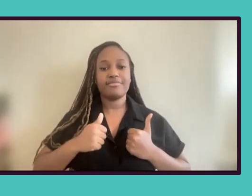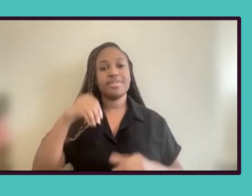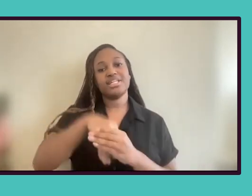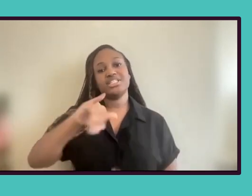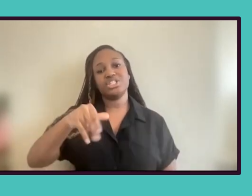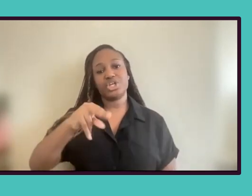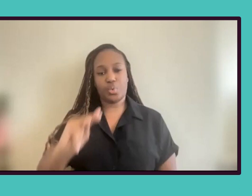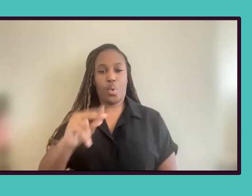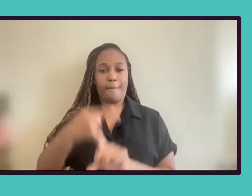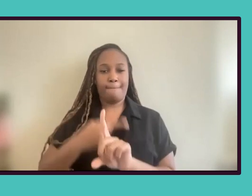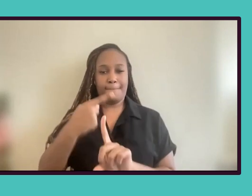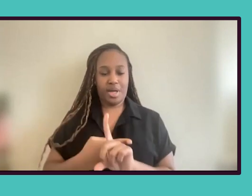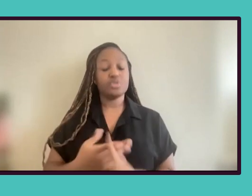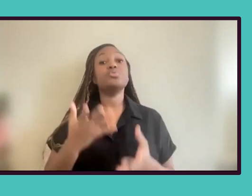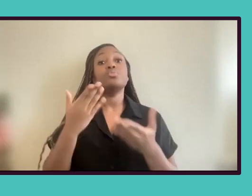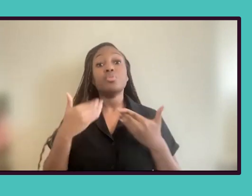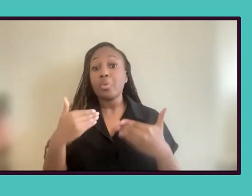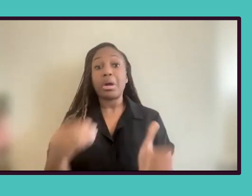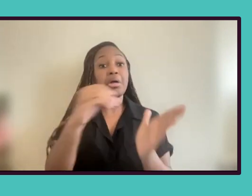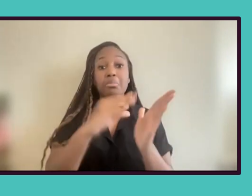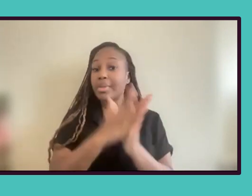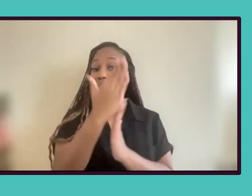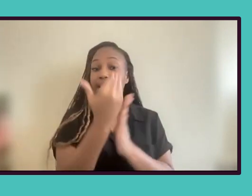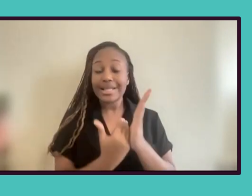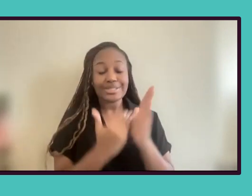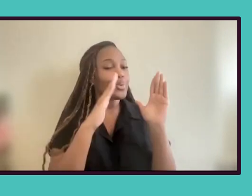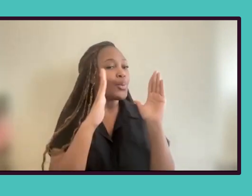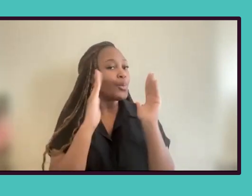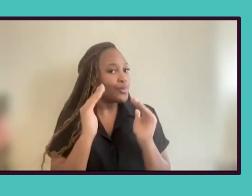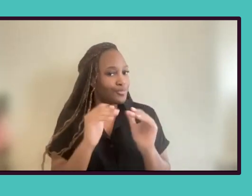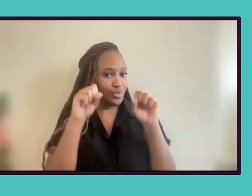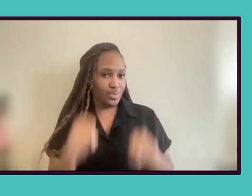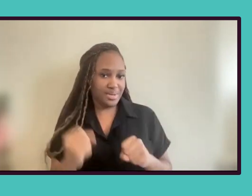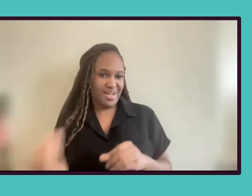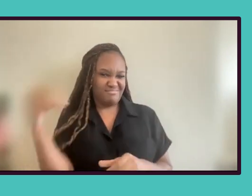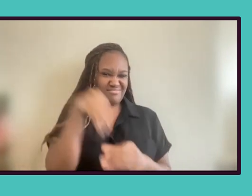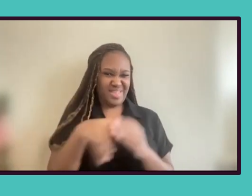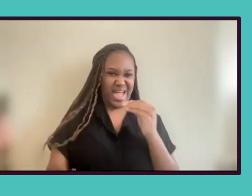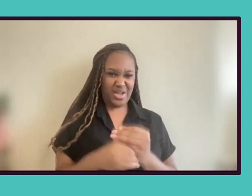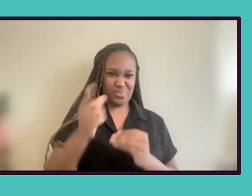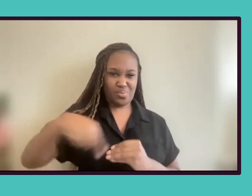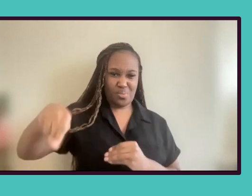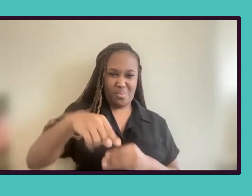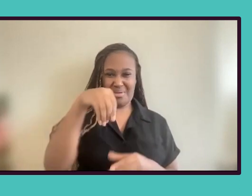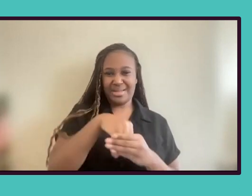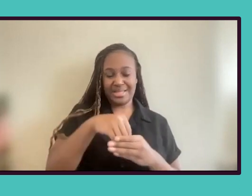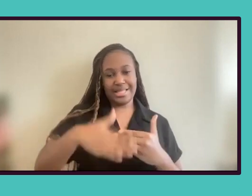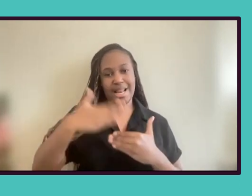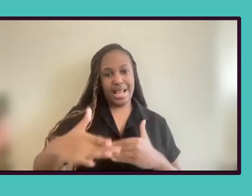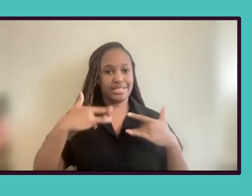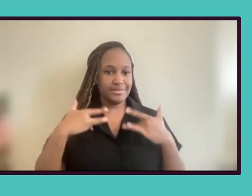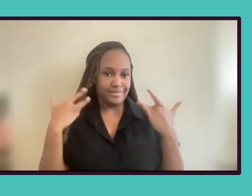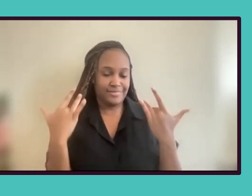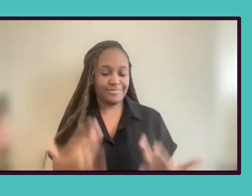your name into the golden pot, and hopefully we can get you into the next cohort as we continue to make DEI more accessible for small